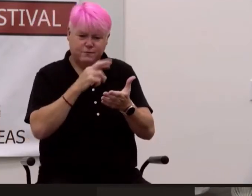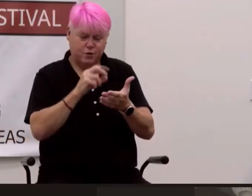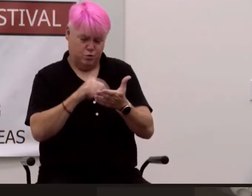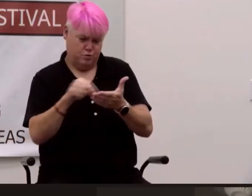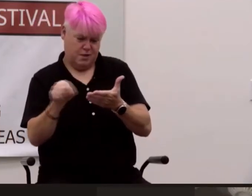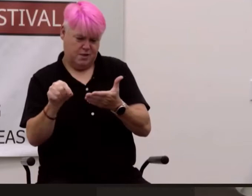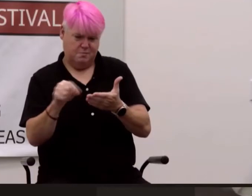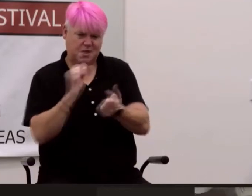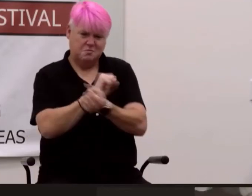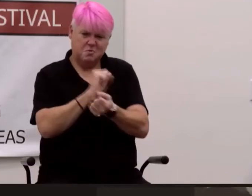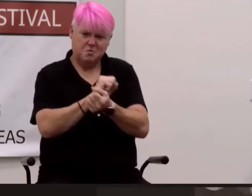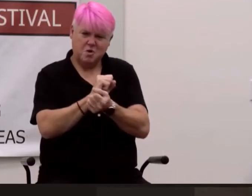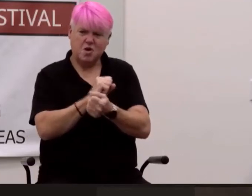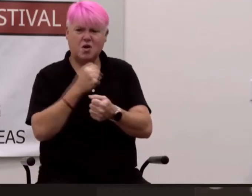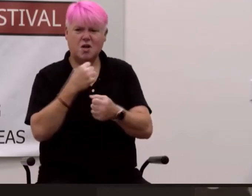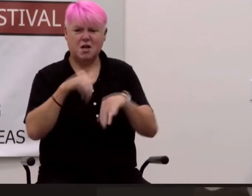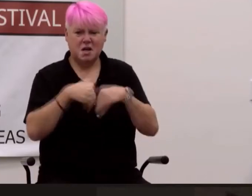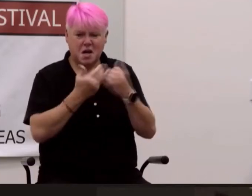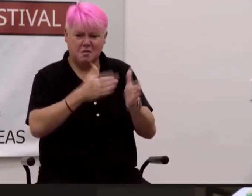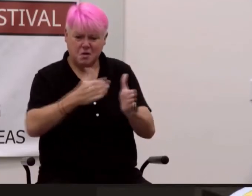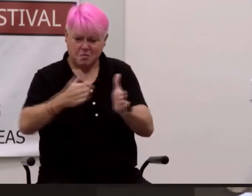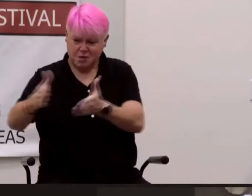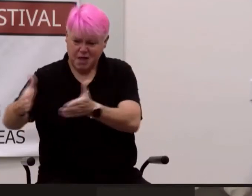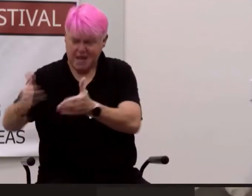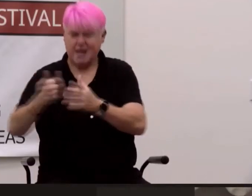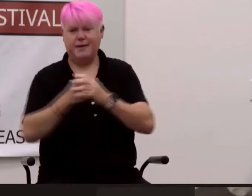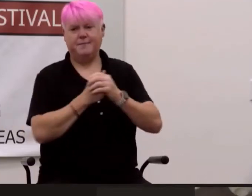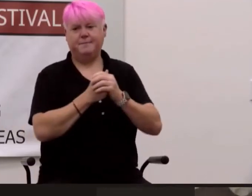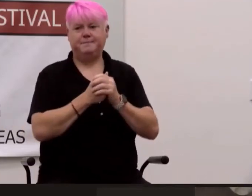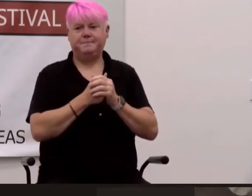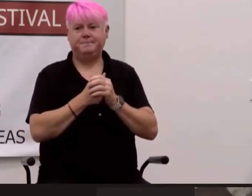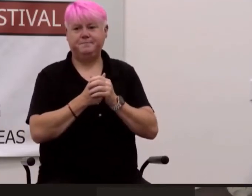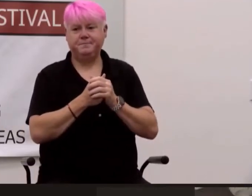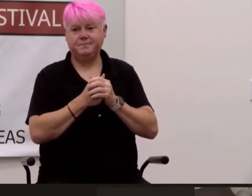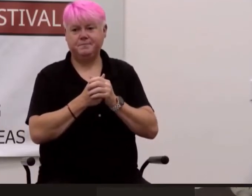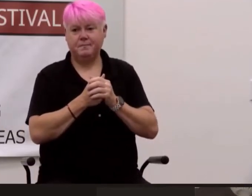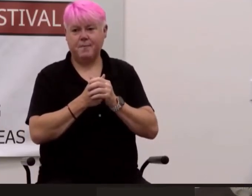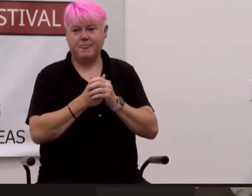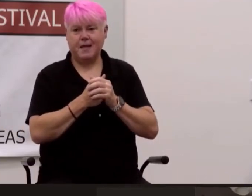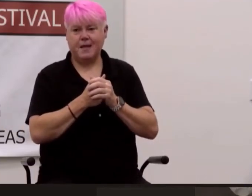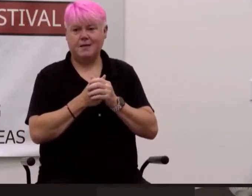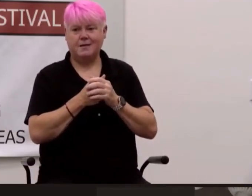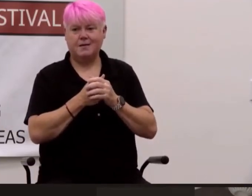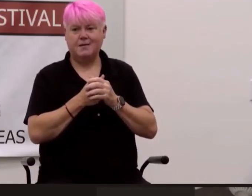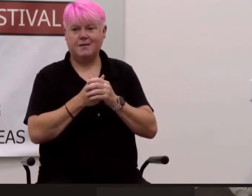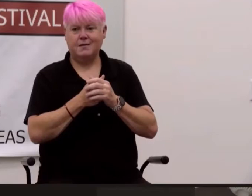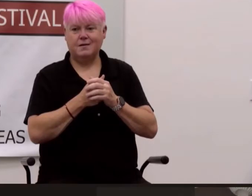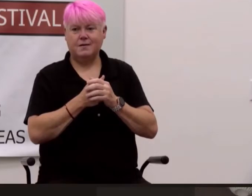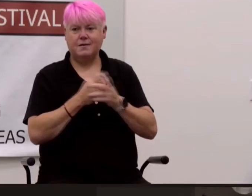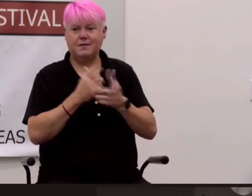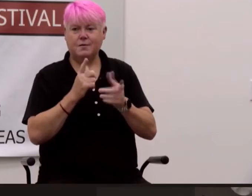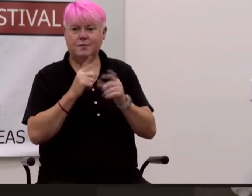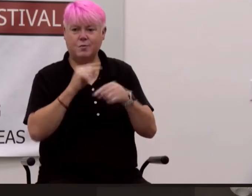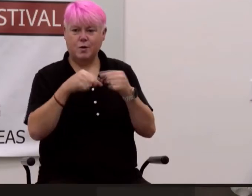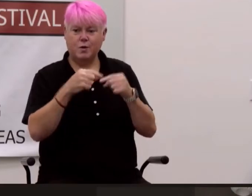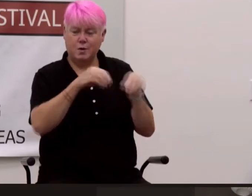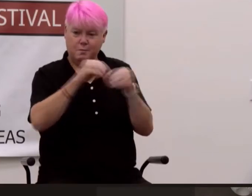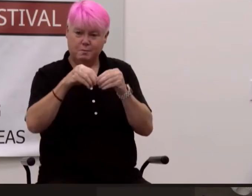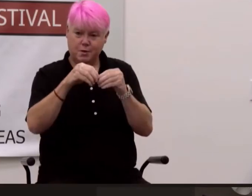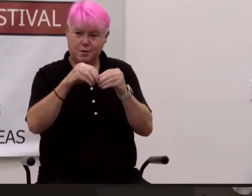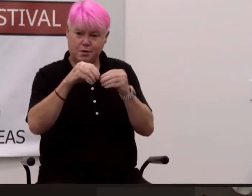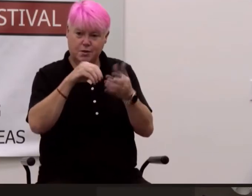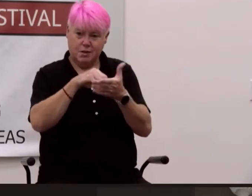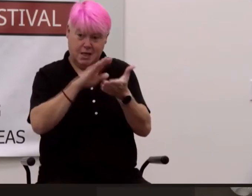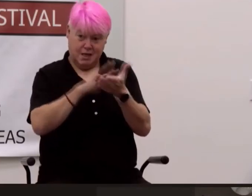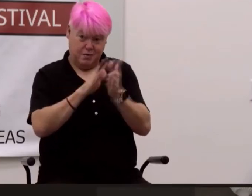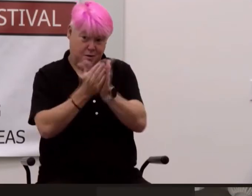things. And then really, it was actually when we'd put together a book proposal,